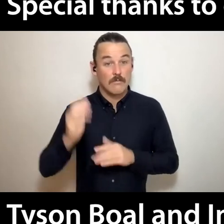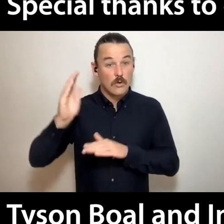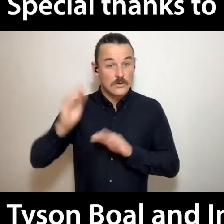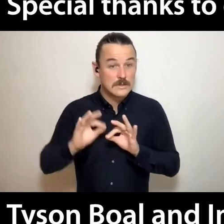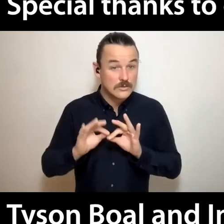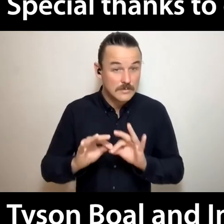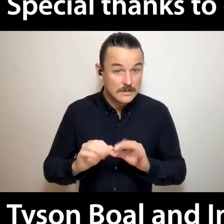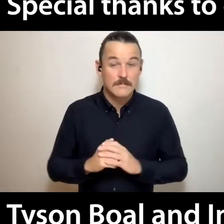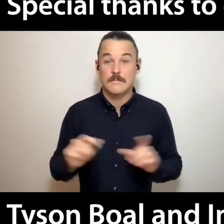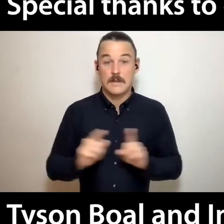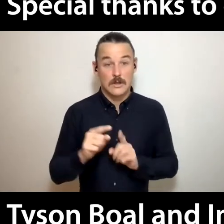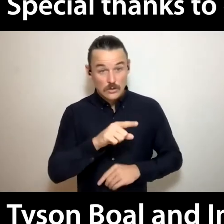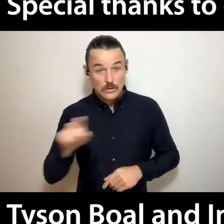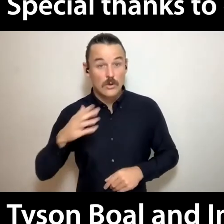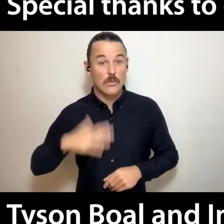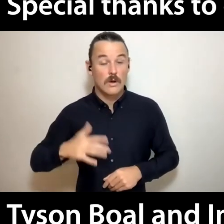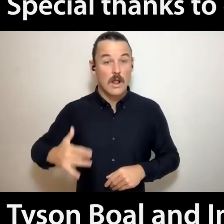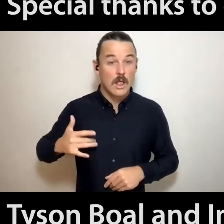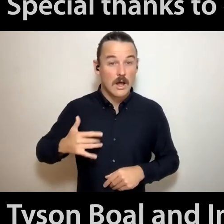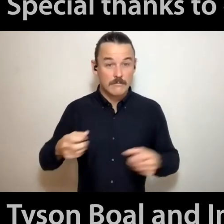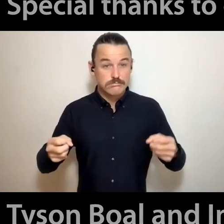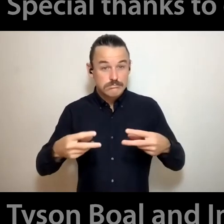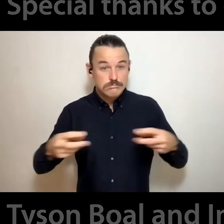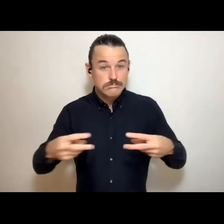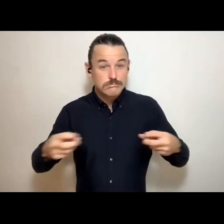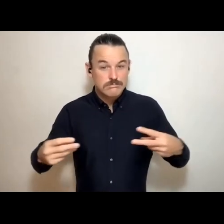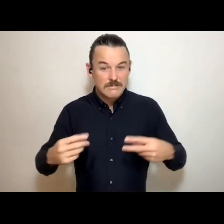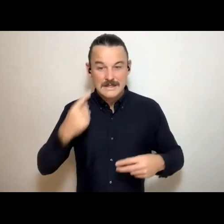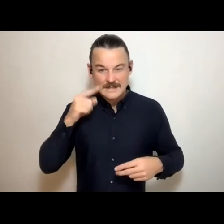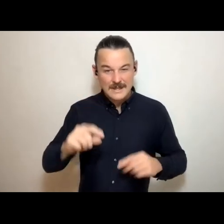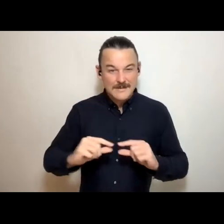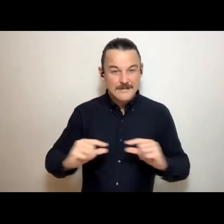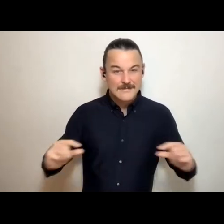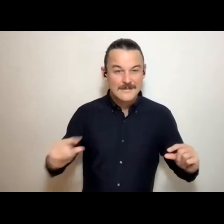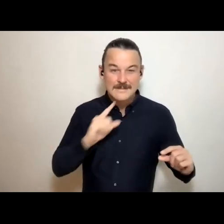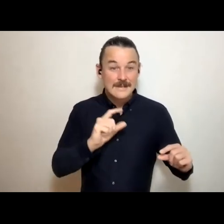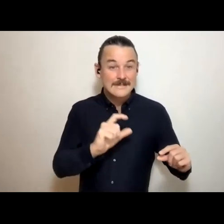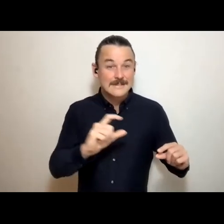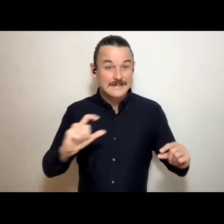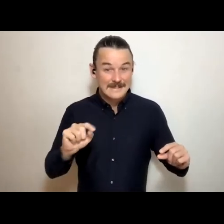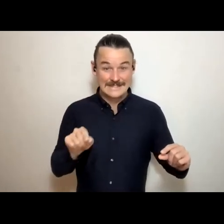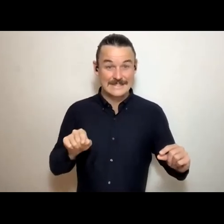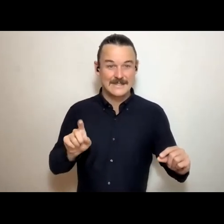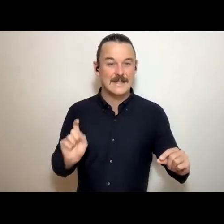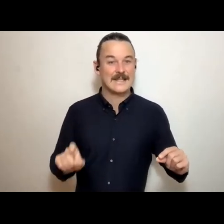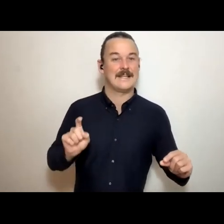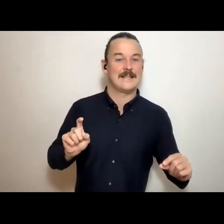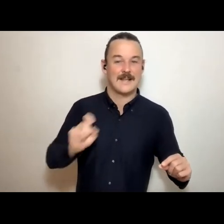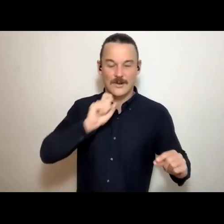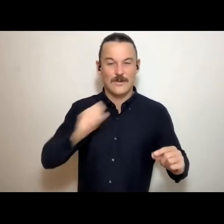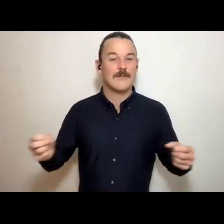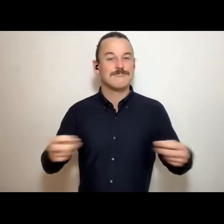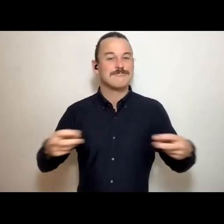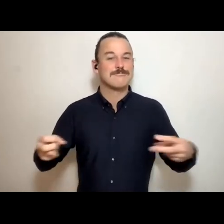transcription, we have down the bottom of your zoom screen, you should see a CC and it'll have live transcription.